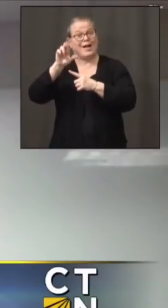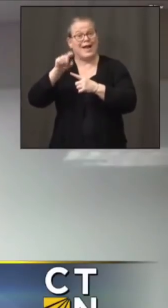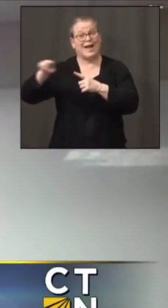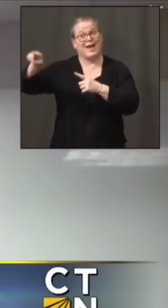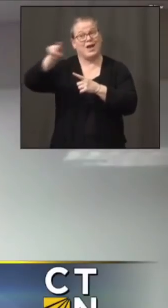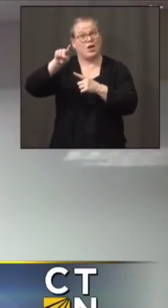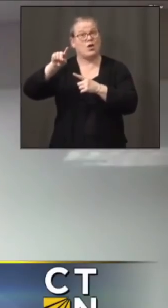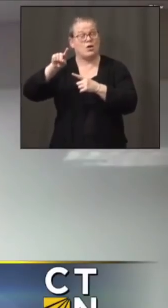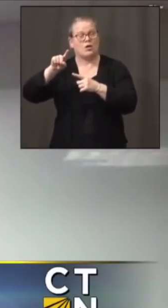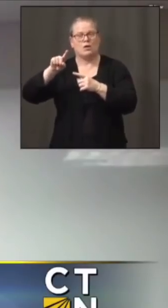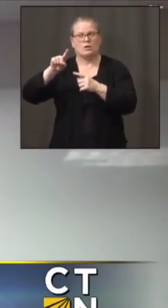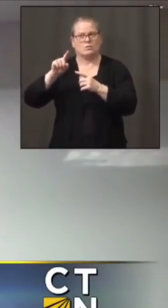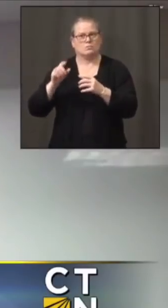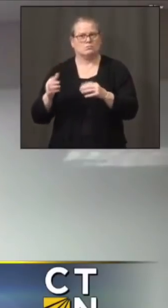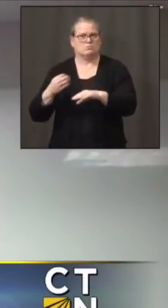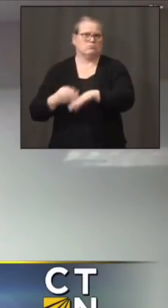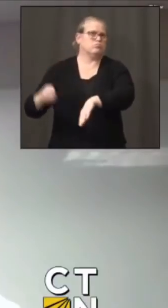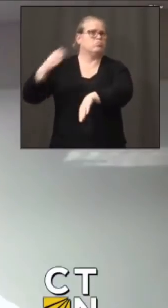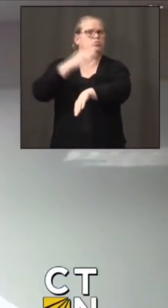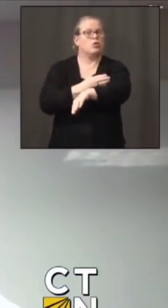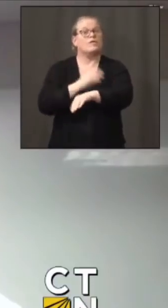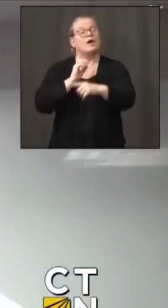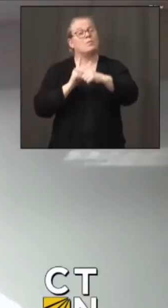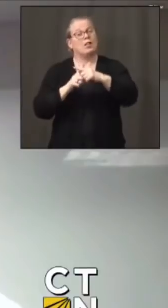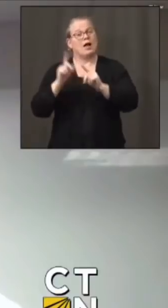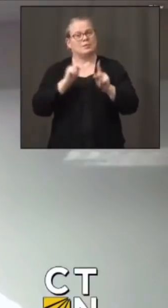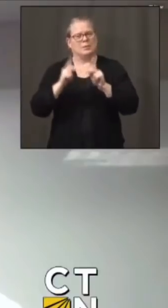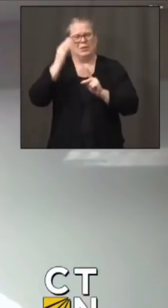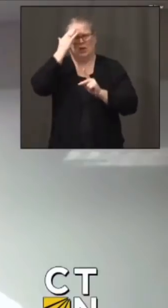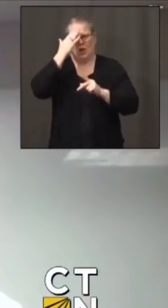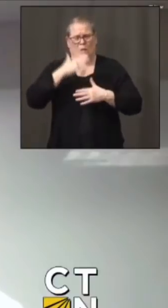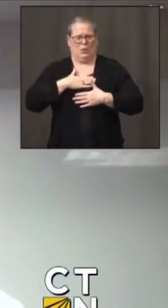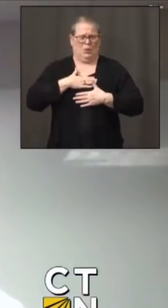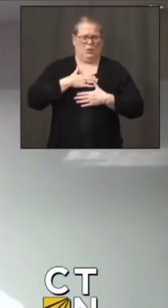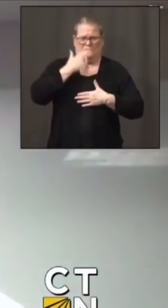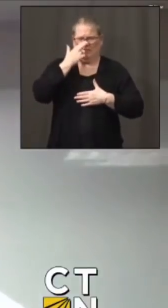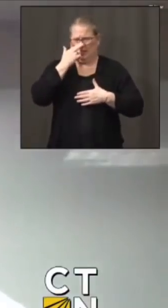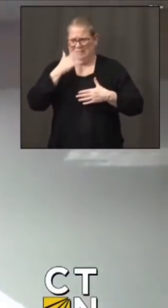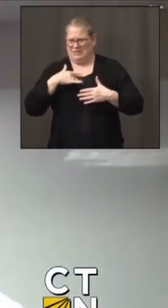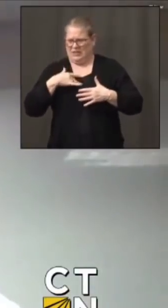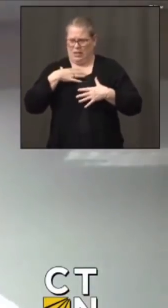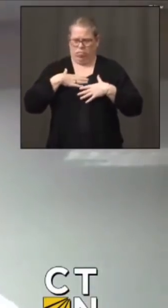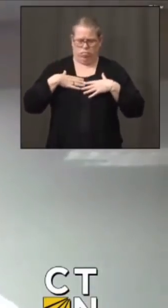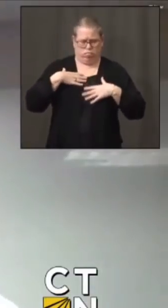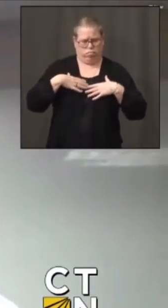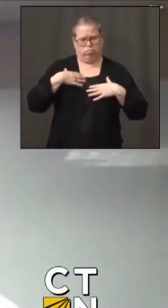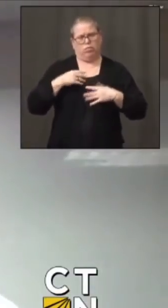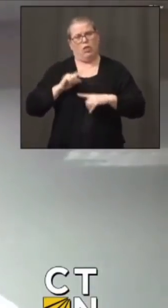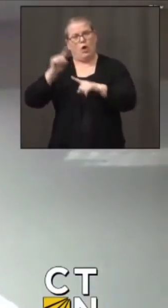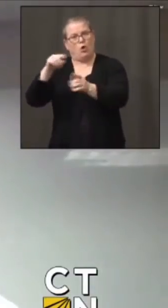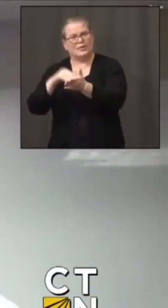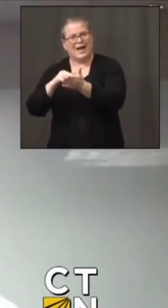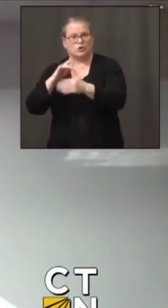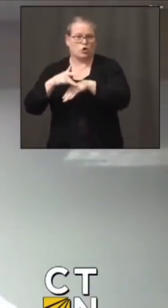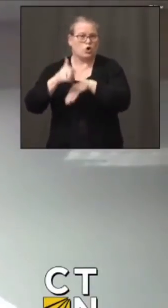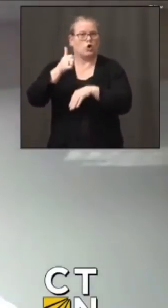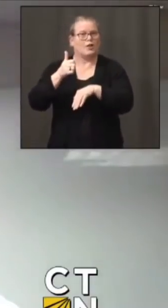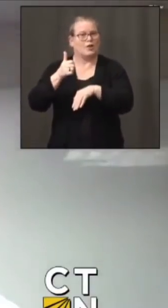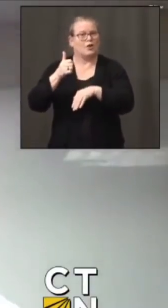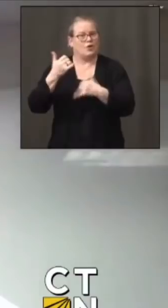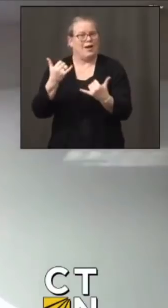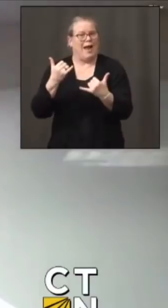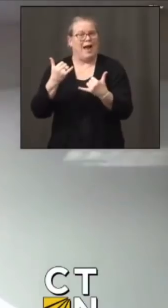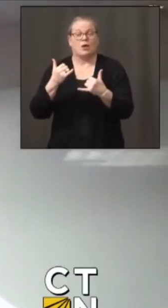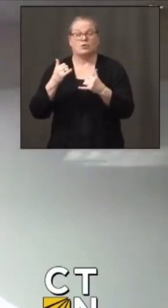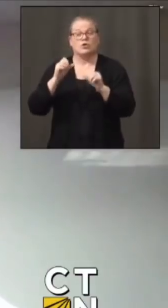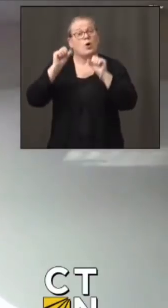quite significantly. People are getting care much earlier as well. So our ability to discharge patients are significantly better.